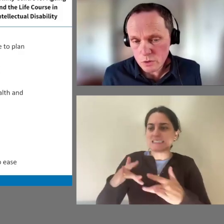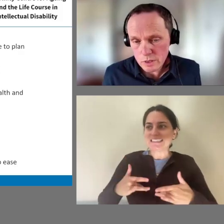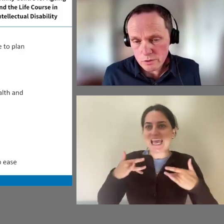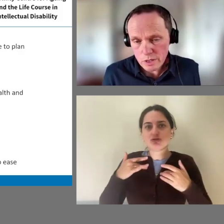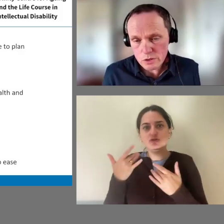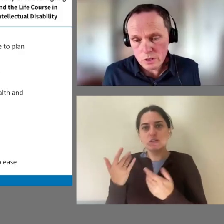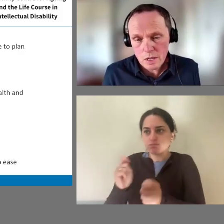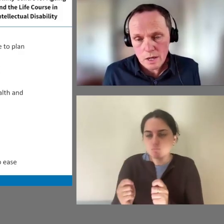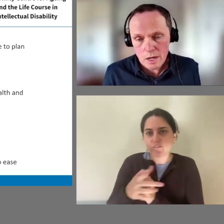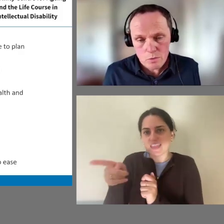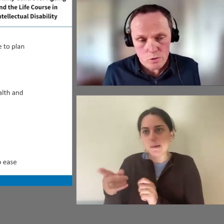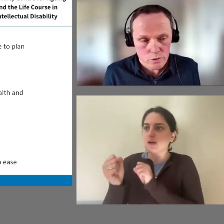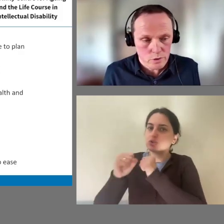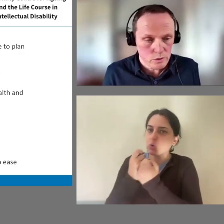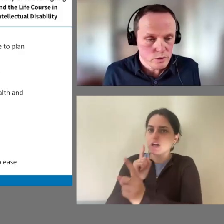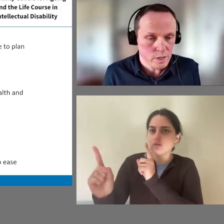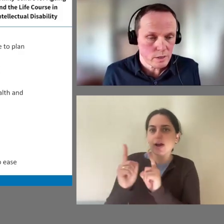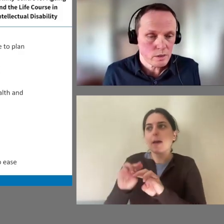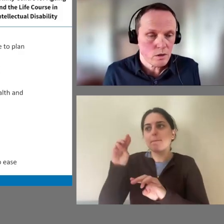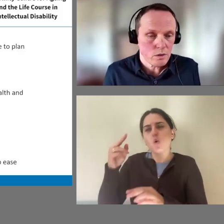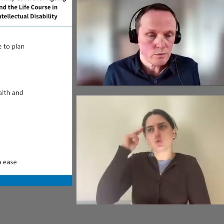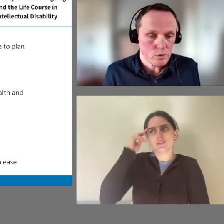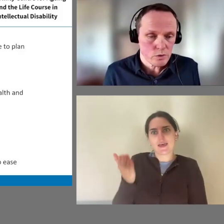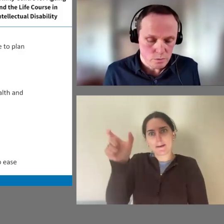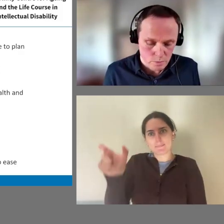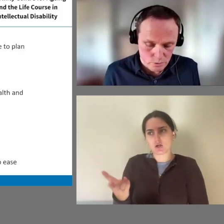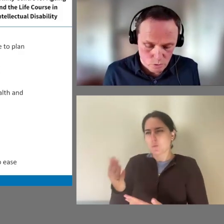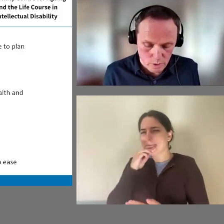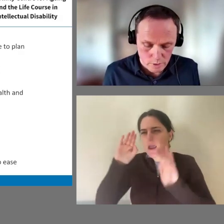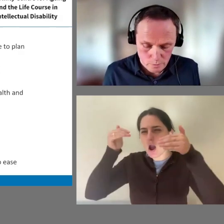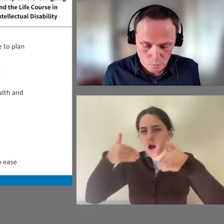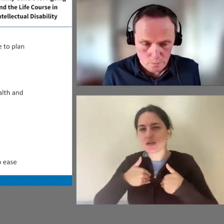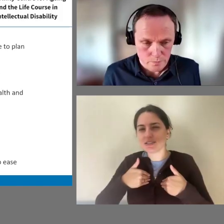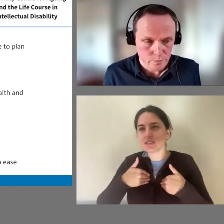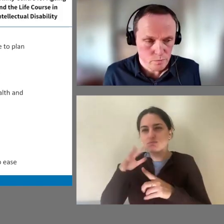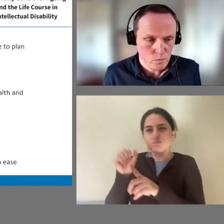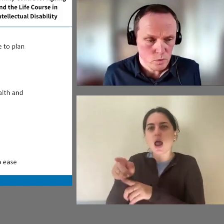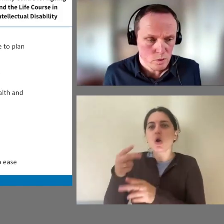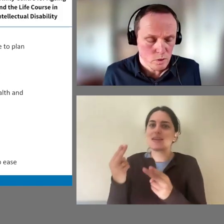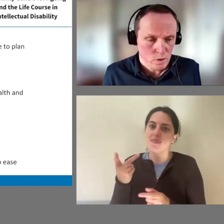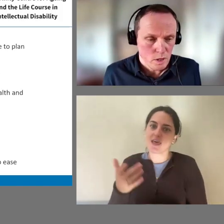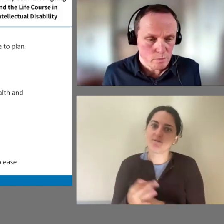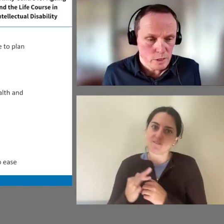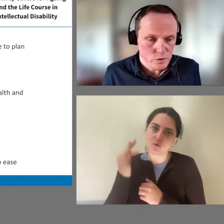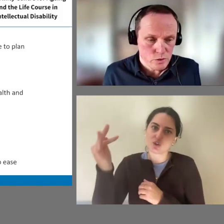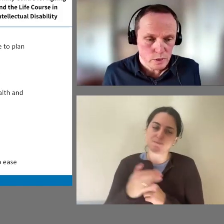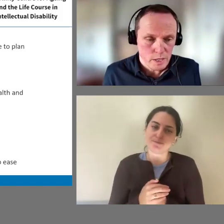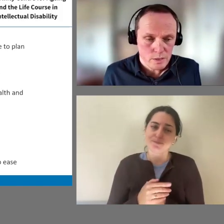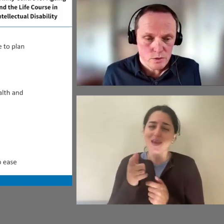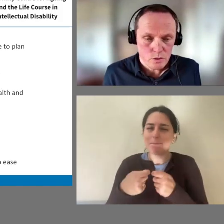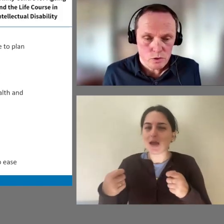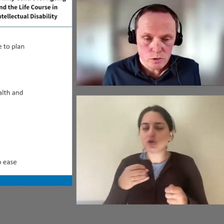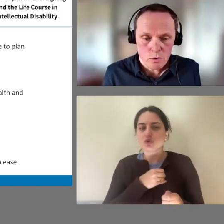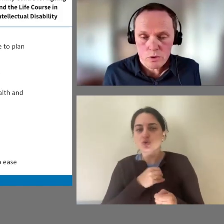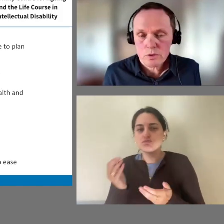accommodations, social interaction, and a more thorough understanding of autism is required. And measures to